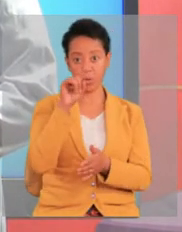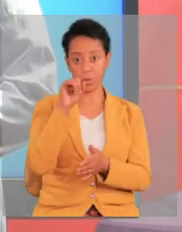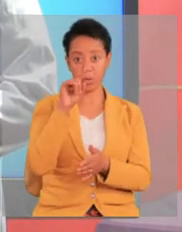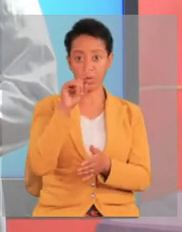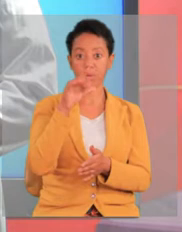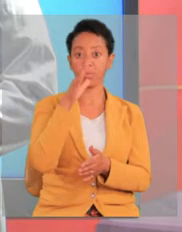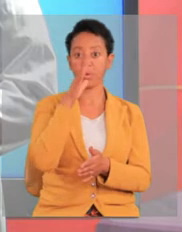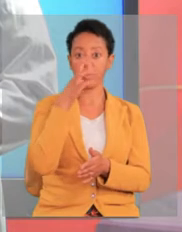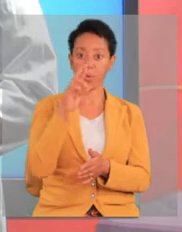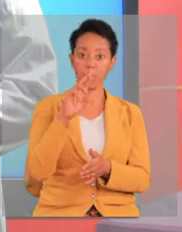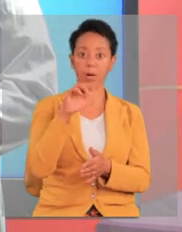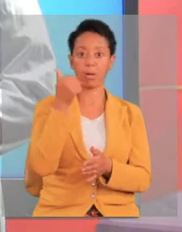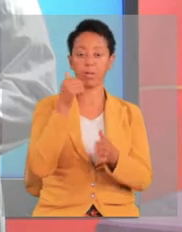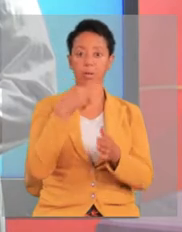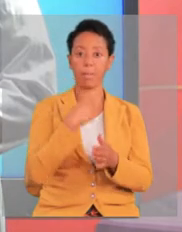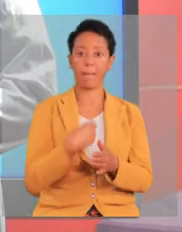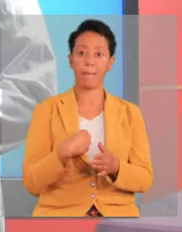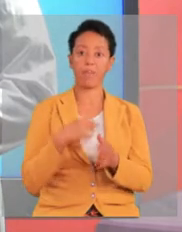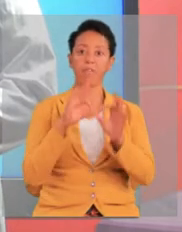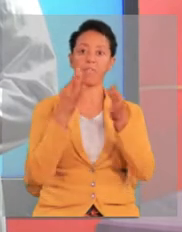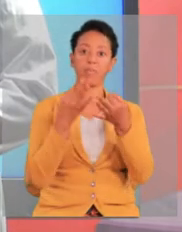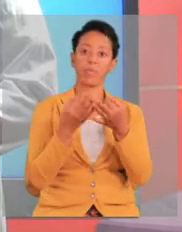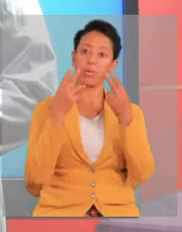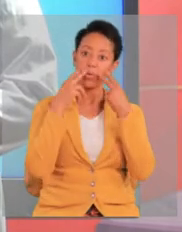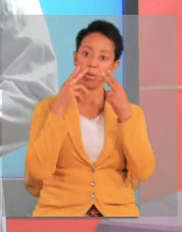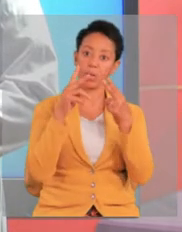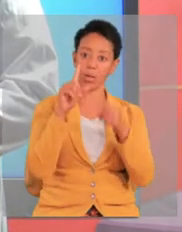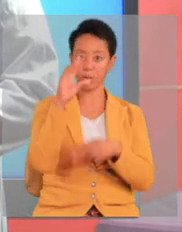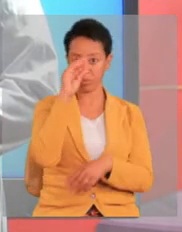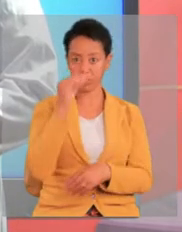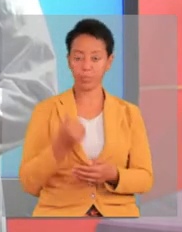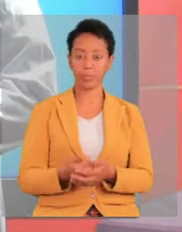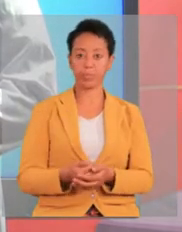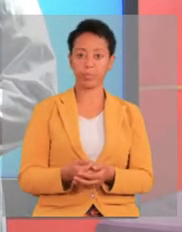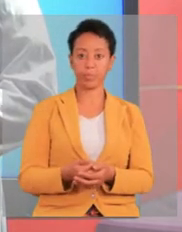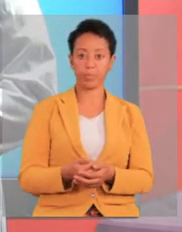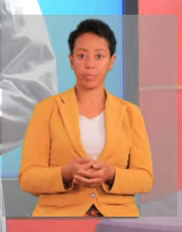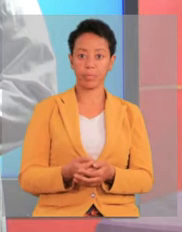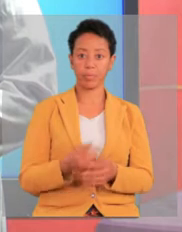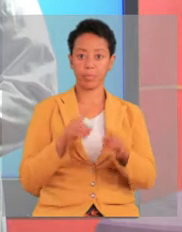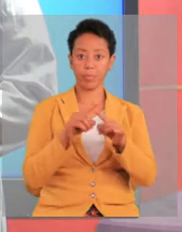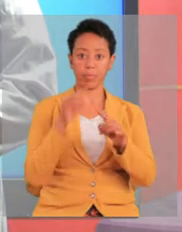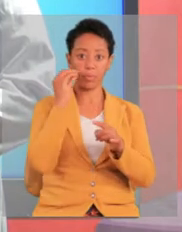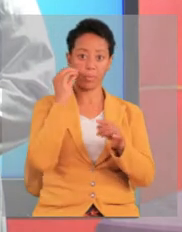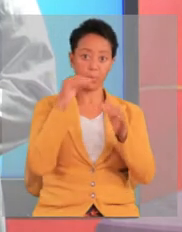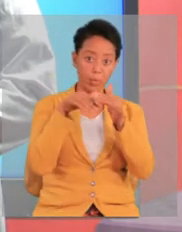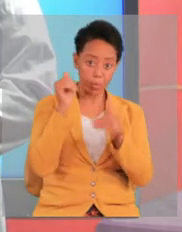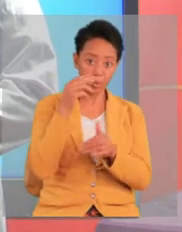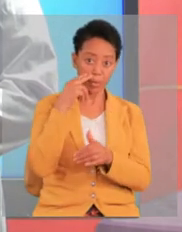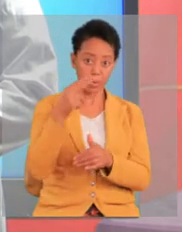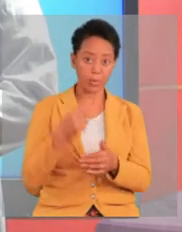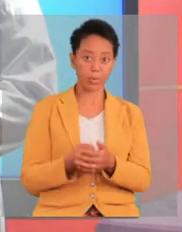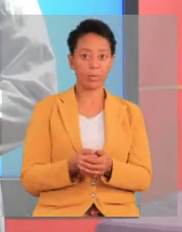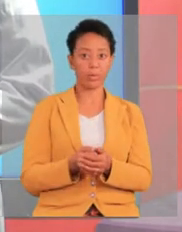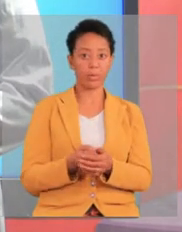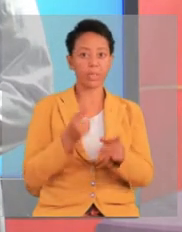family is looking for somebody, but he has left his home or her home